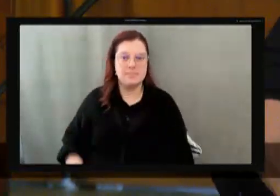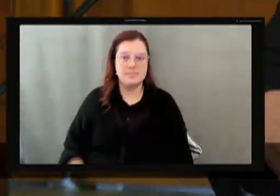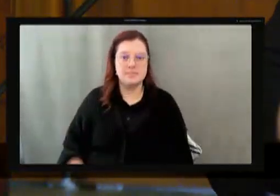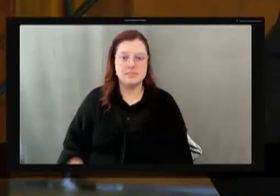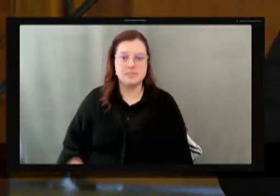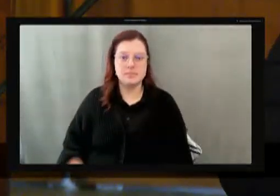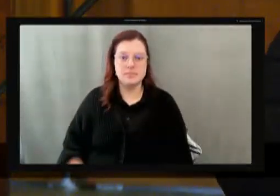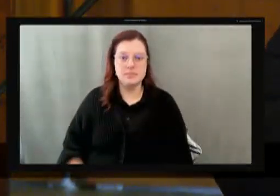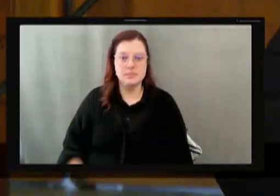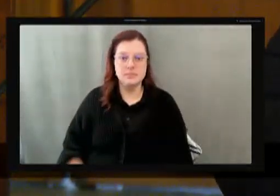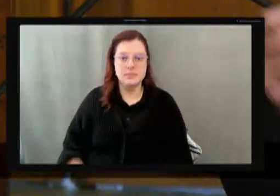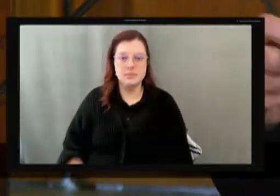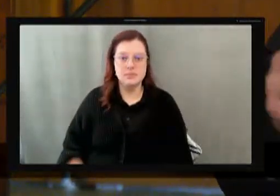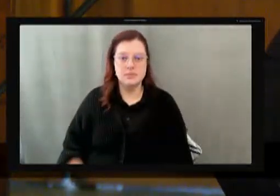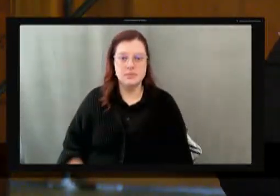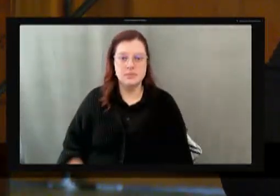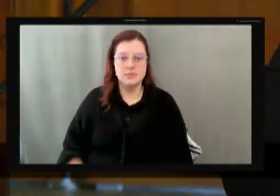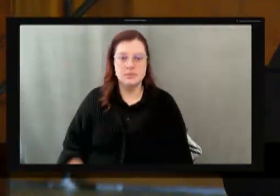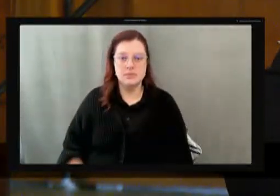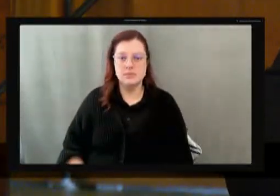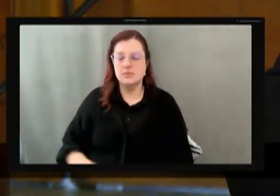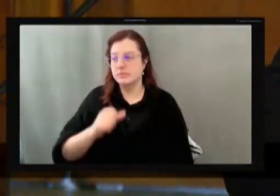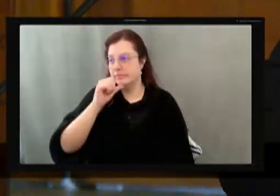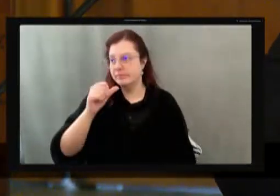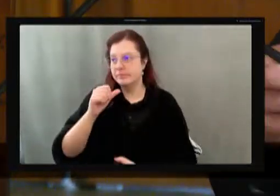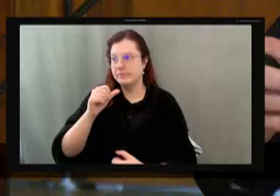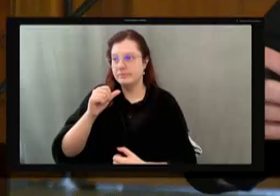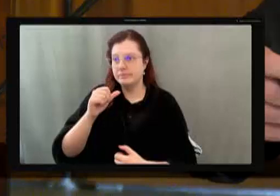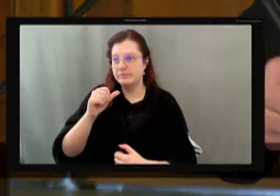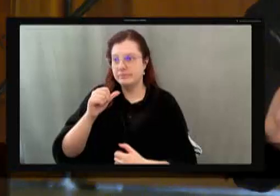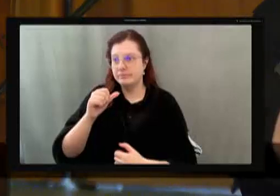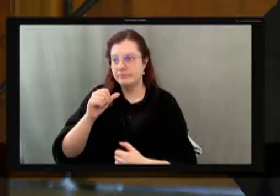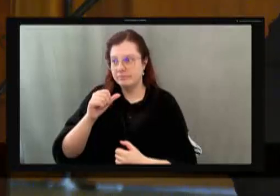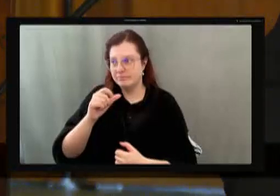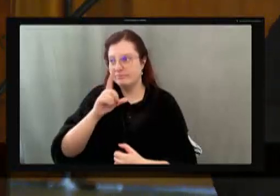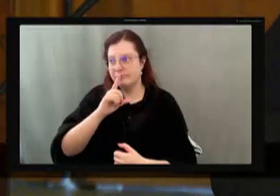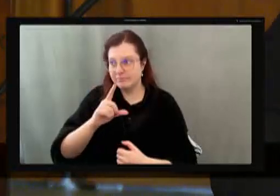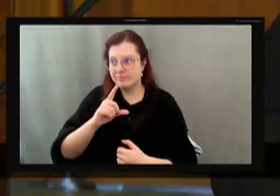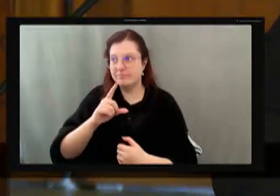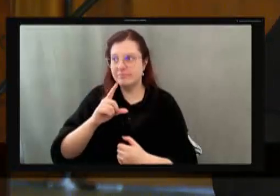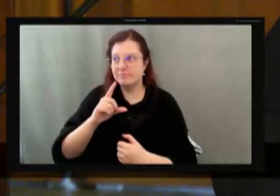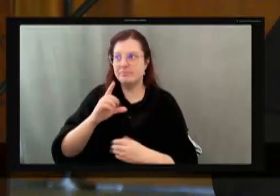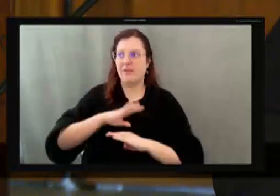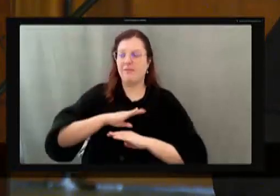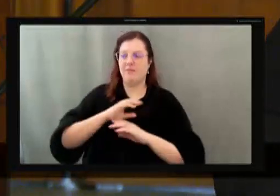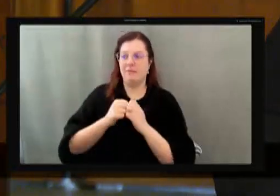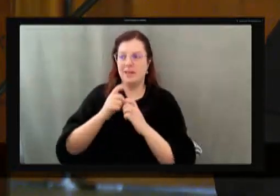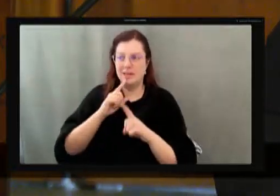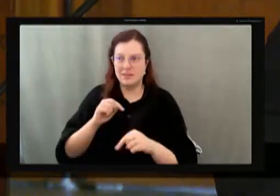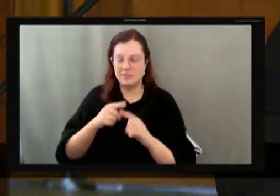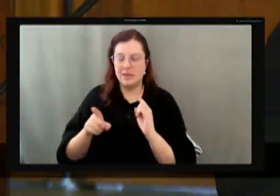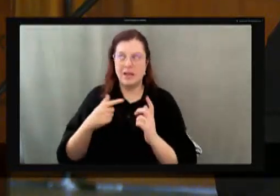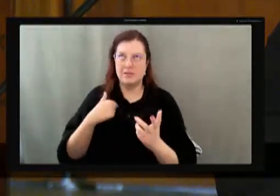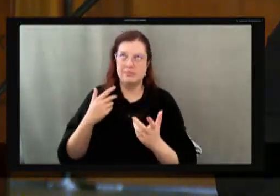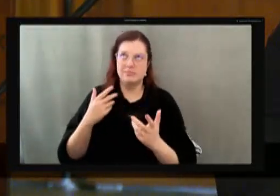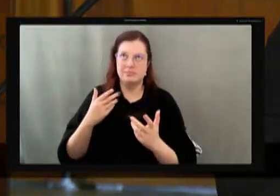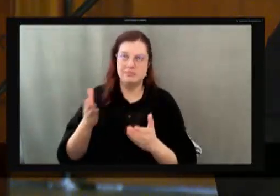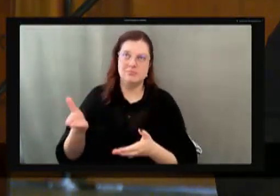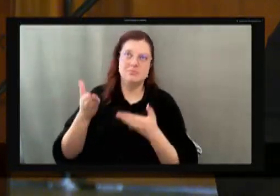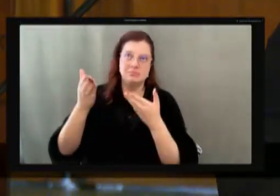I'm not entirely happy with that answer. I see your logic, but I think what I would suggest,